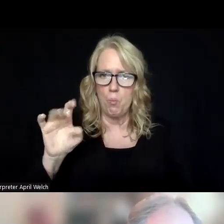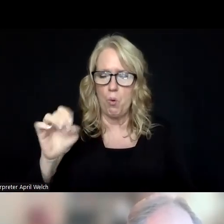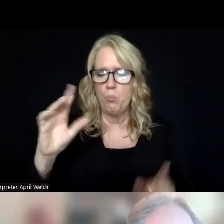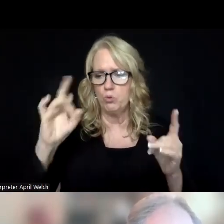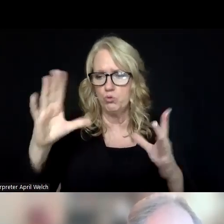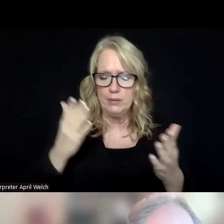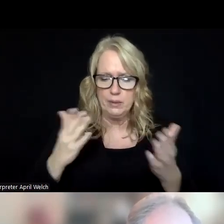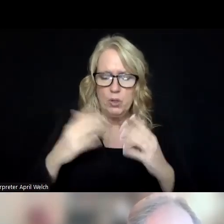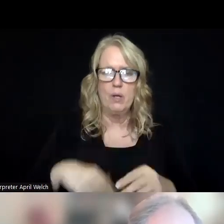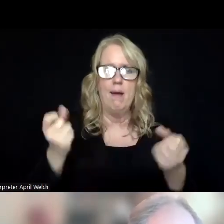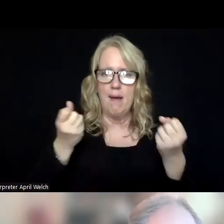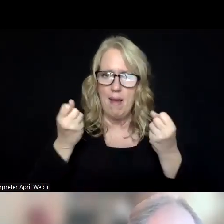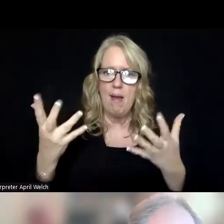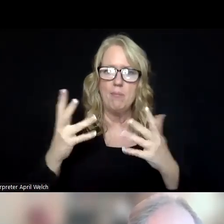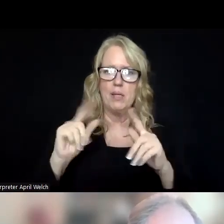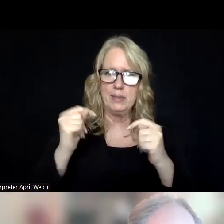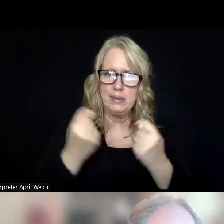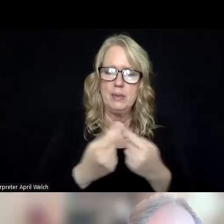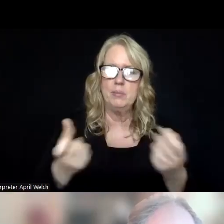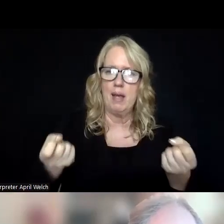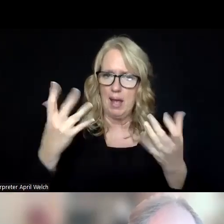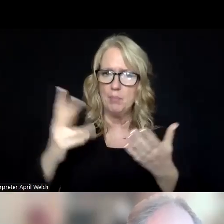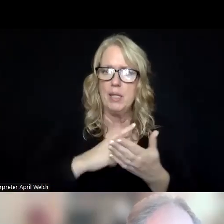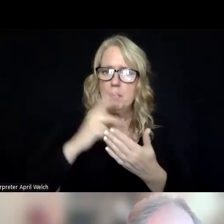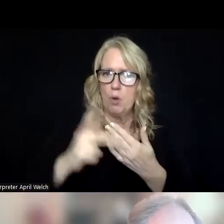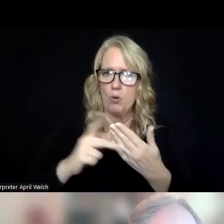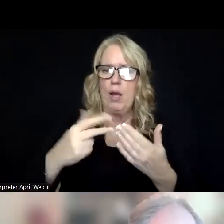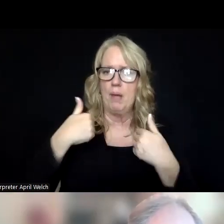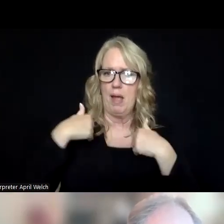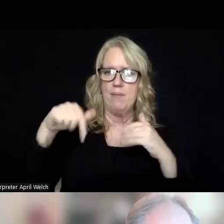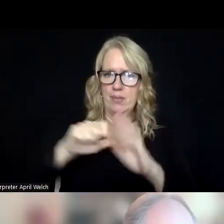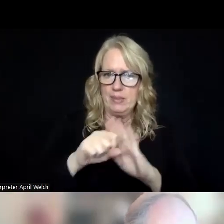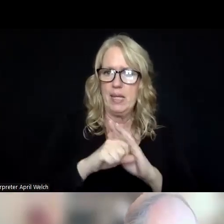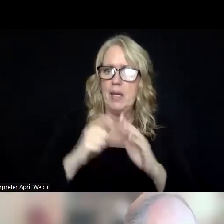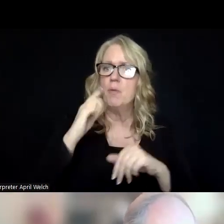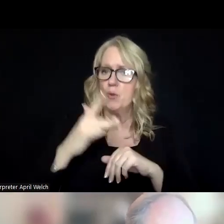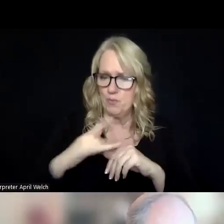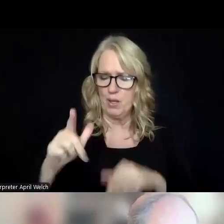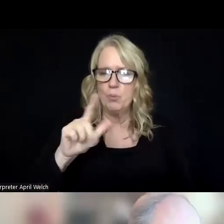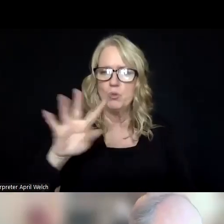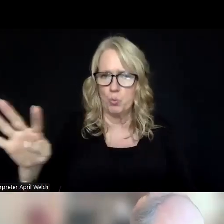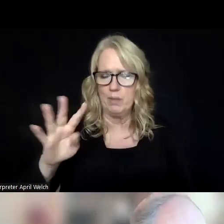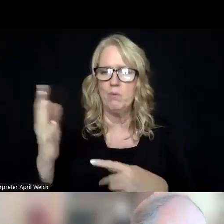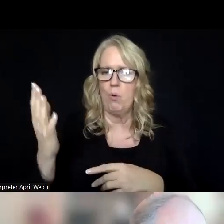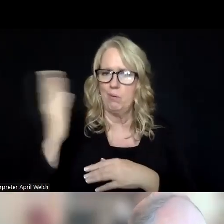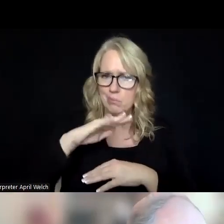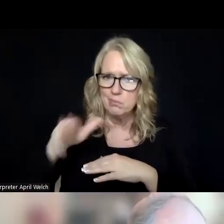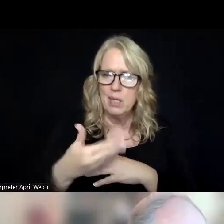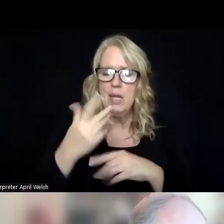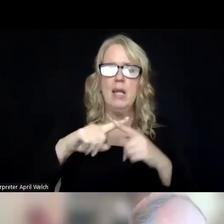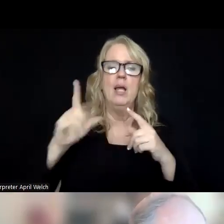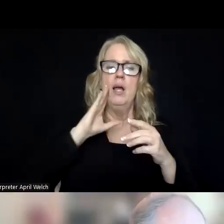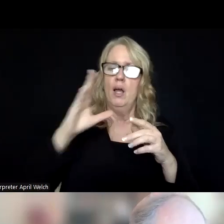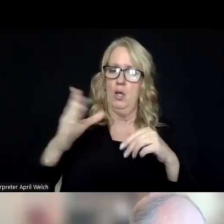Again, how many teams, how many programs does a state have? Are they available 24/7 statewide? What are the barriers to